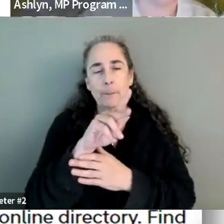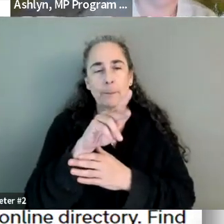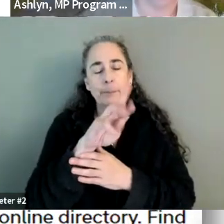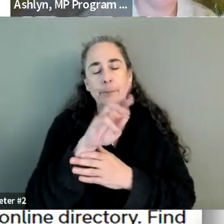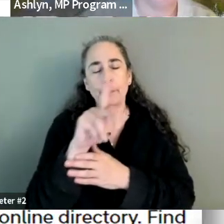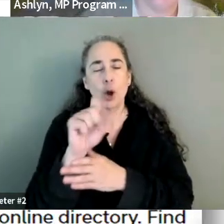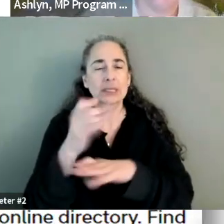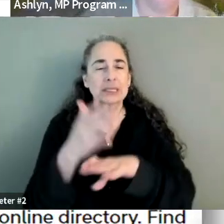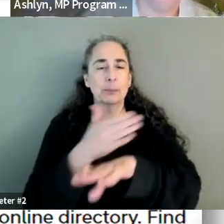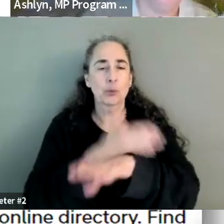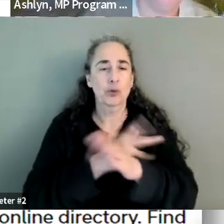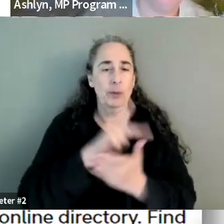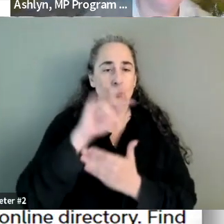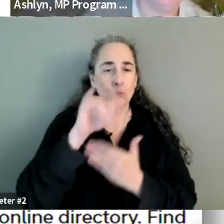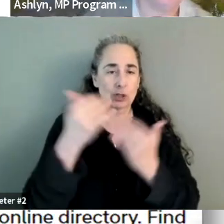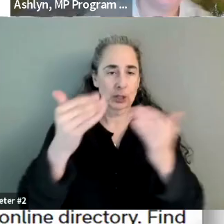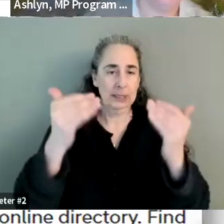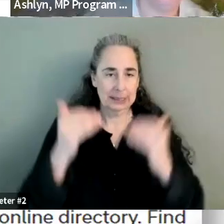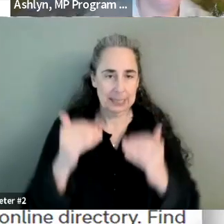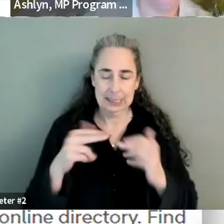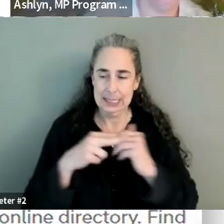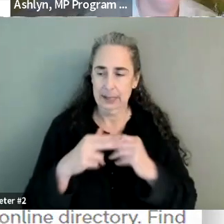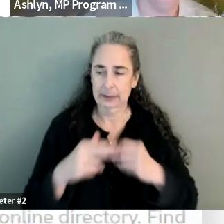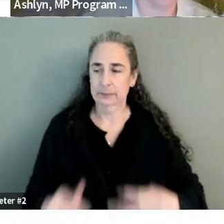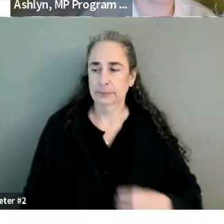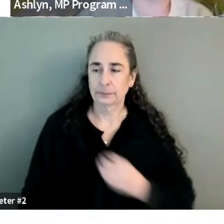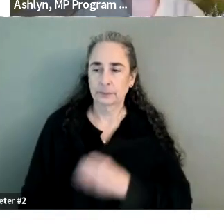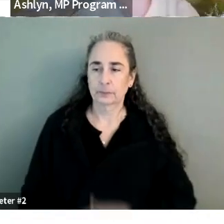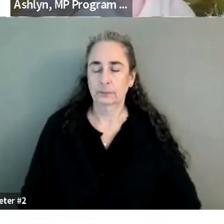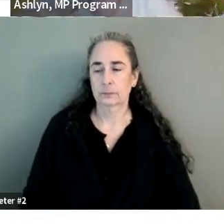projects. Next slide.